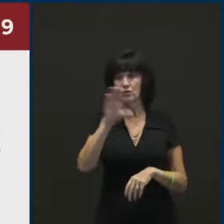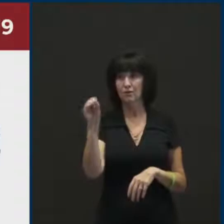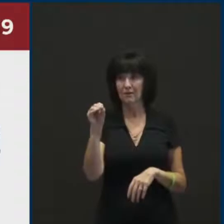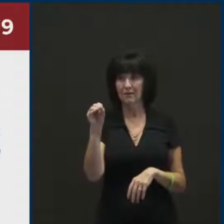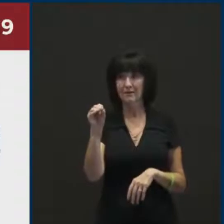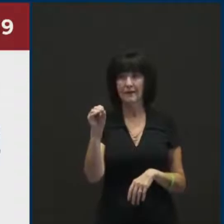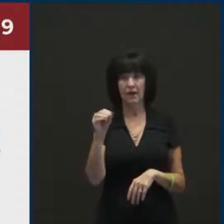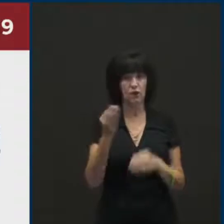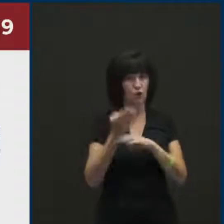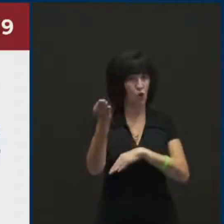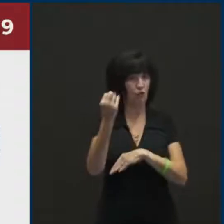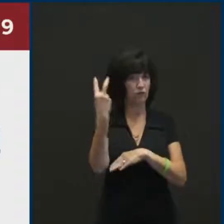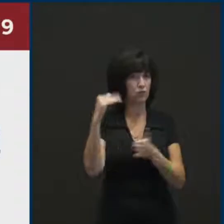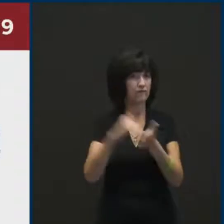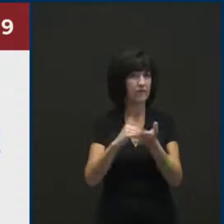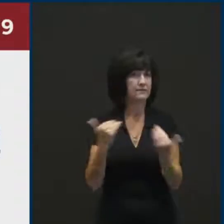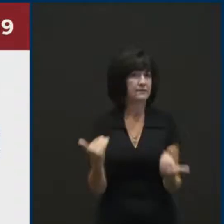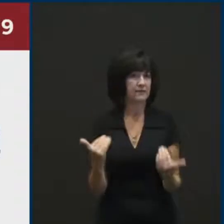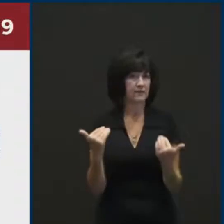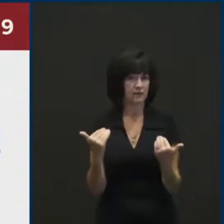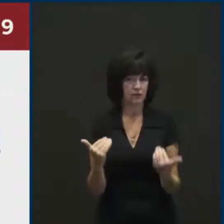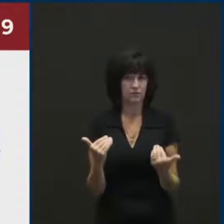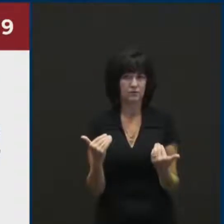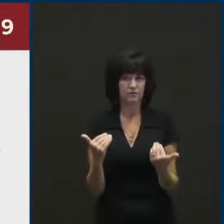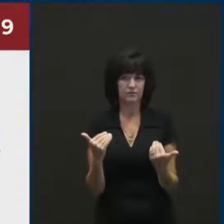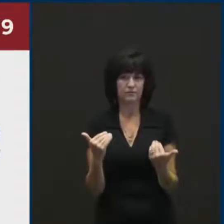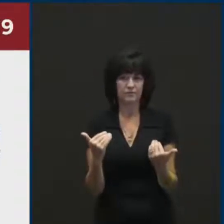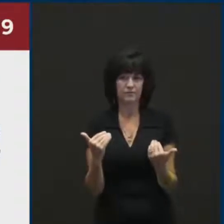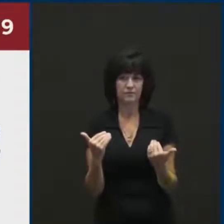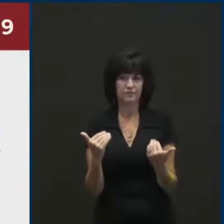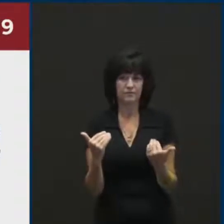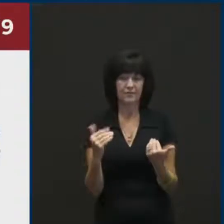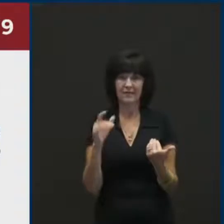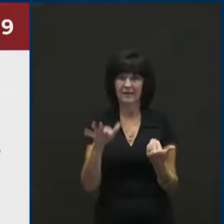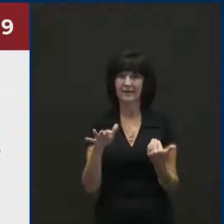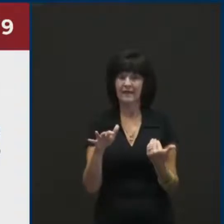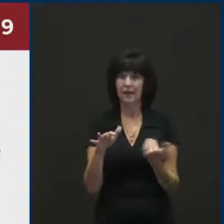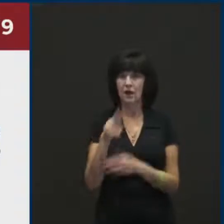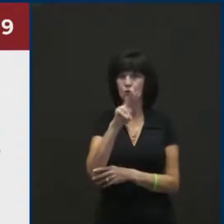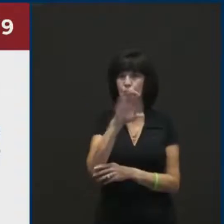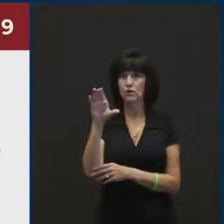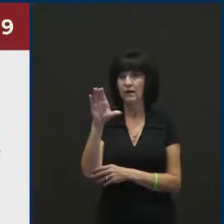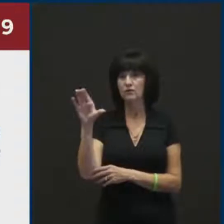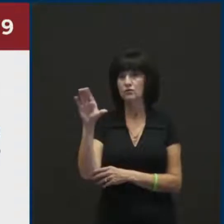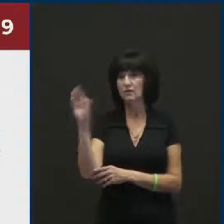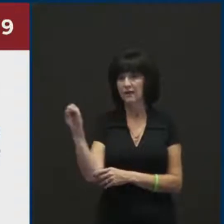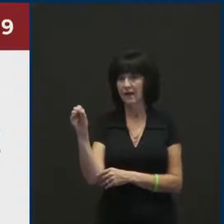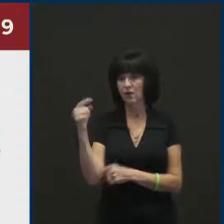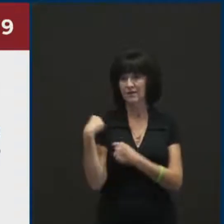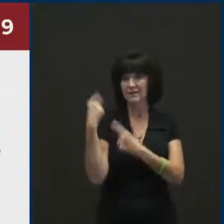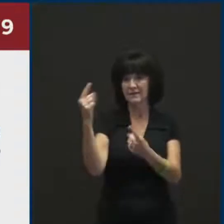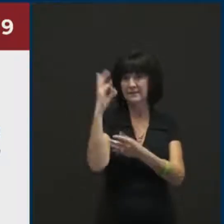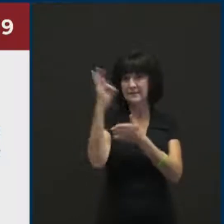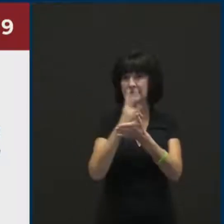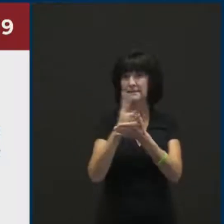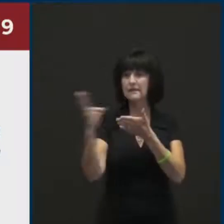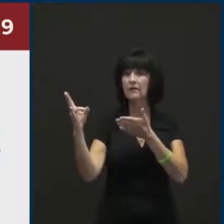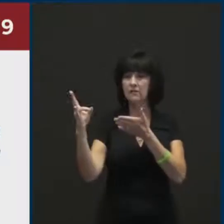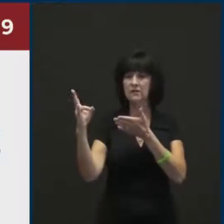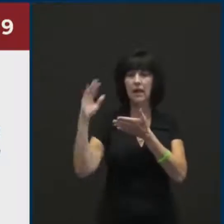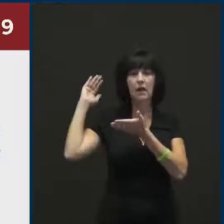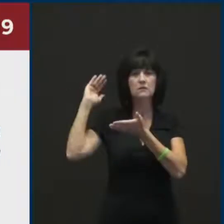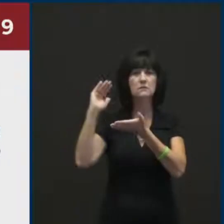over 12,000 now. Again, the cases in Newcastle County over the last 7 days have kind of flattened out. They're